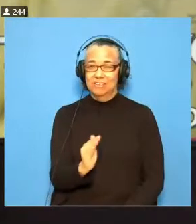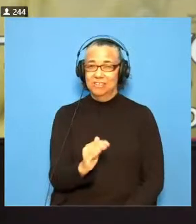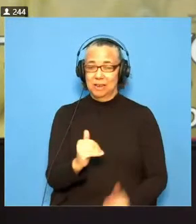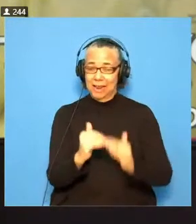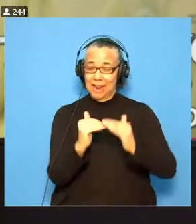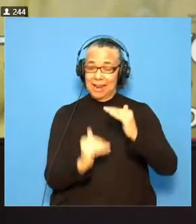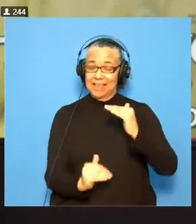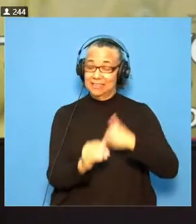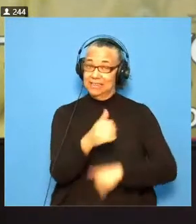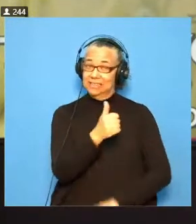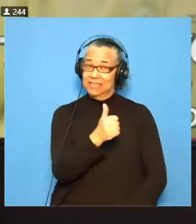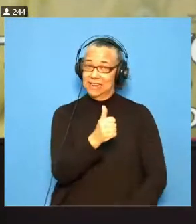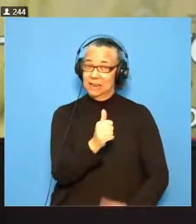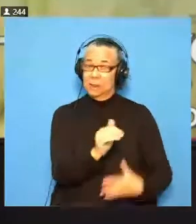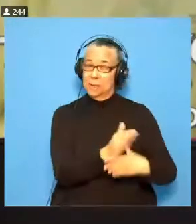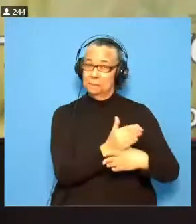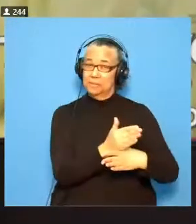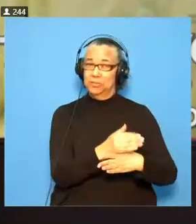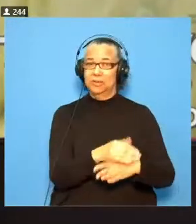years, between